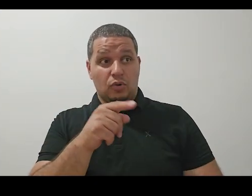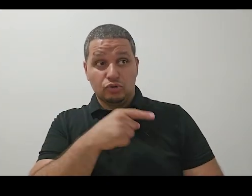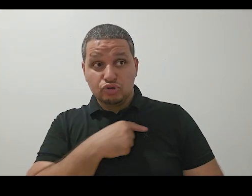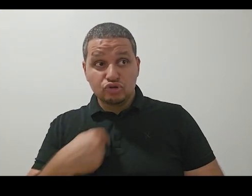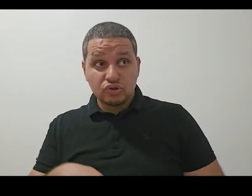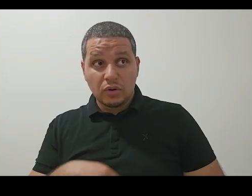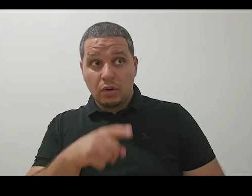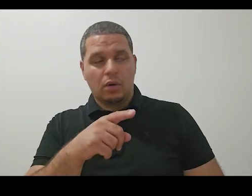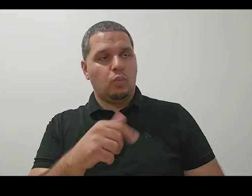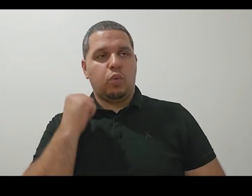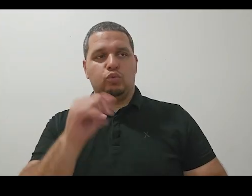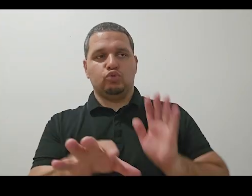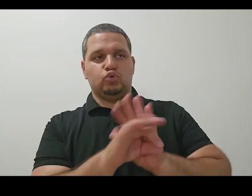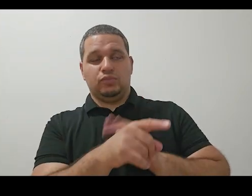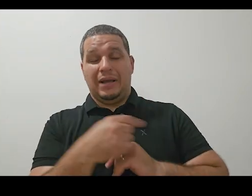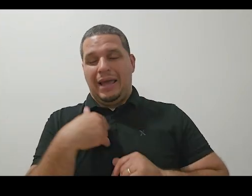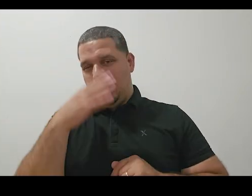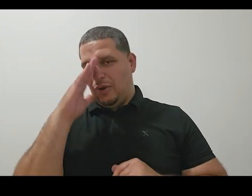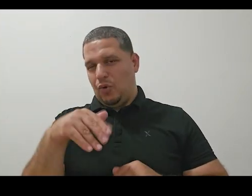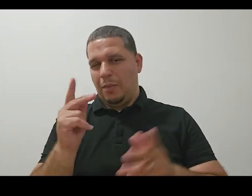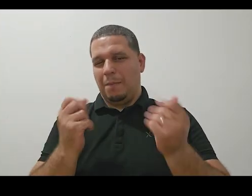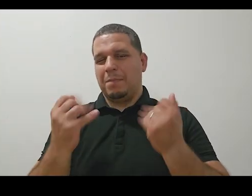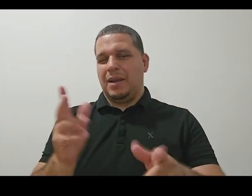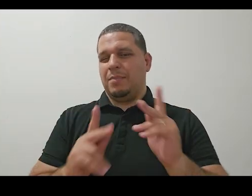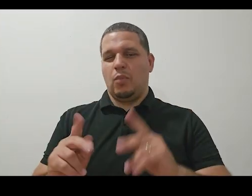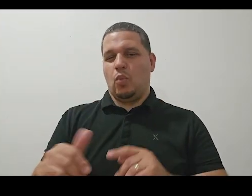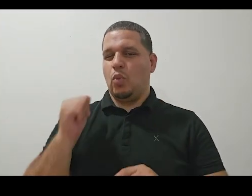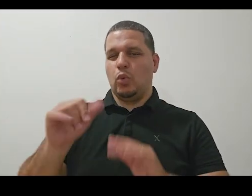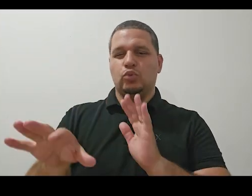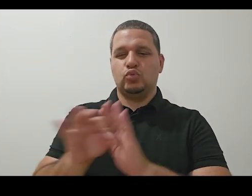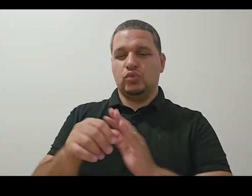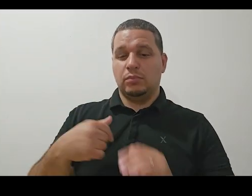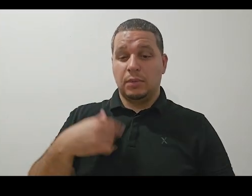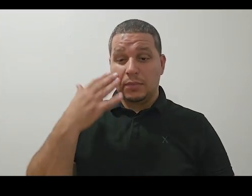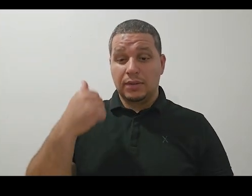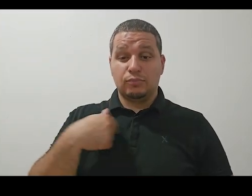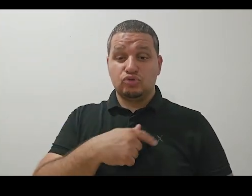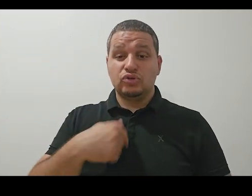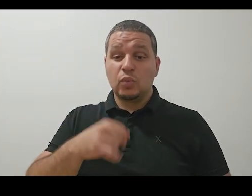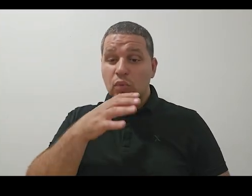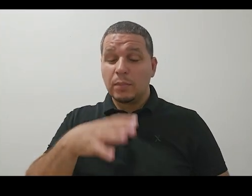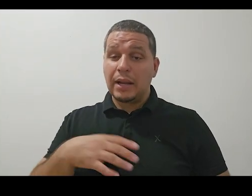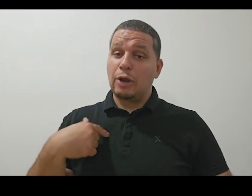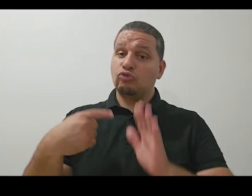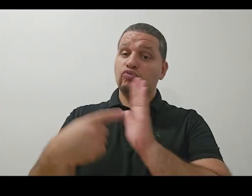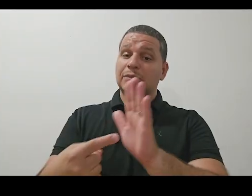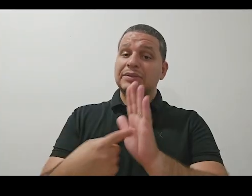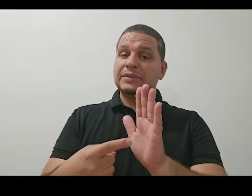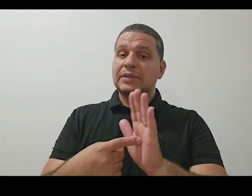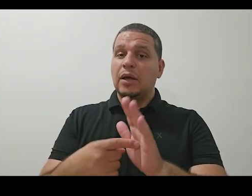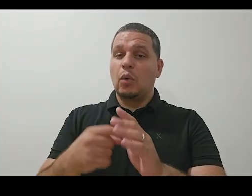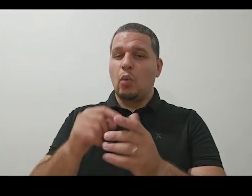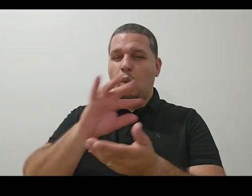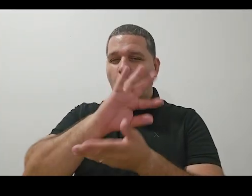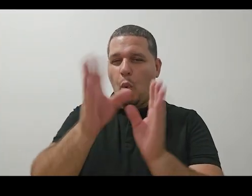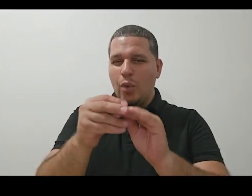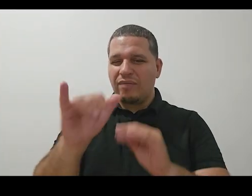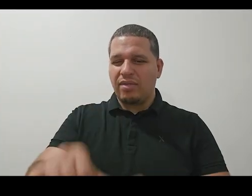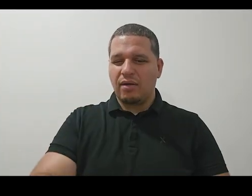because I look Chinese just like them. Because maybe me as a Chinese woman represents all of